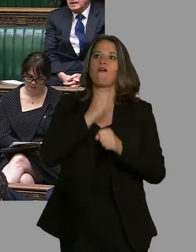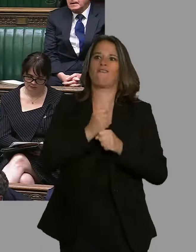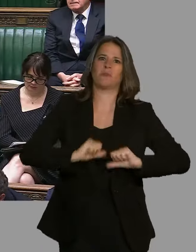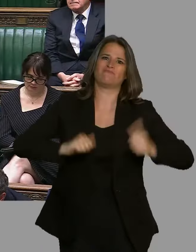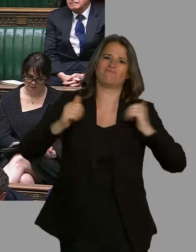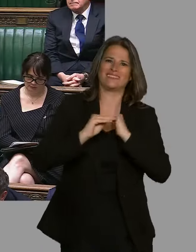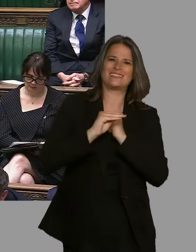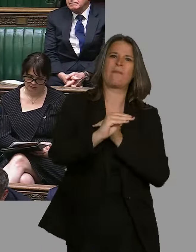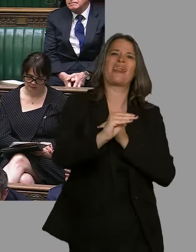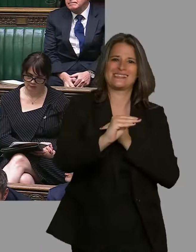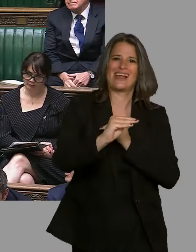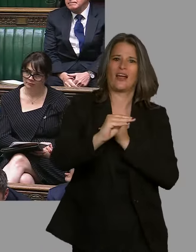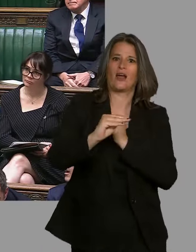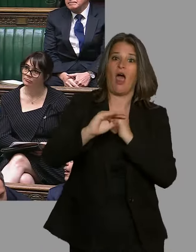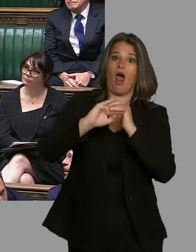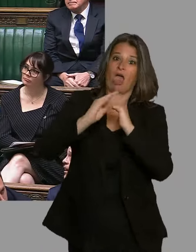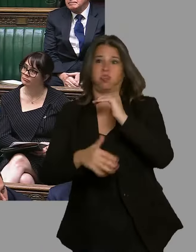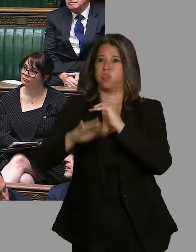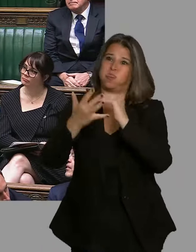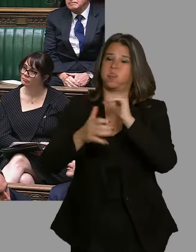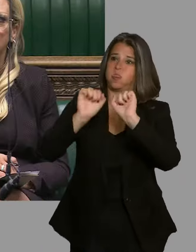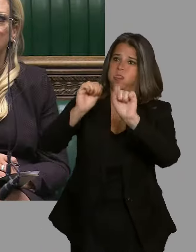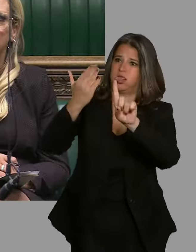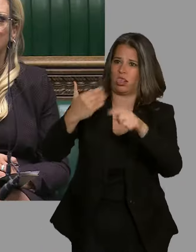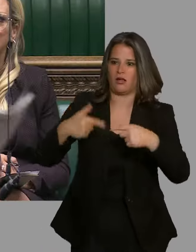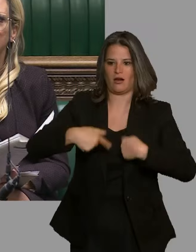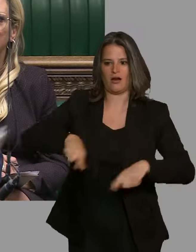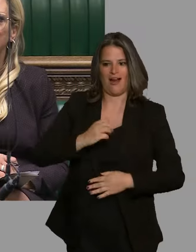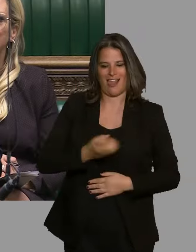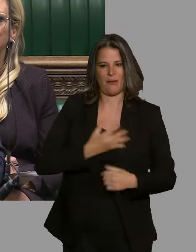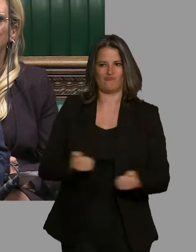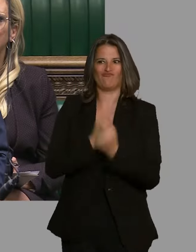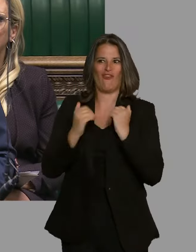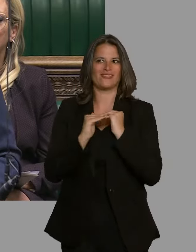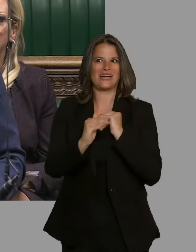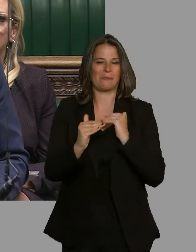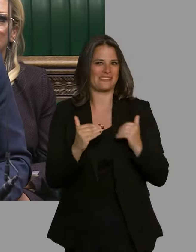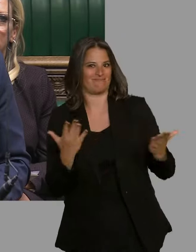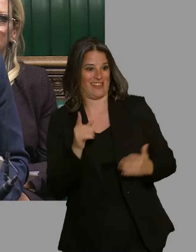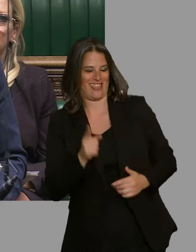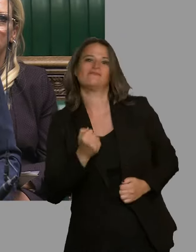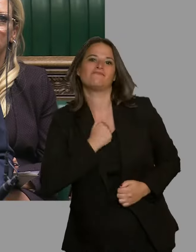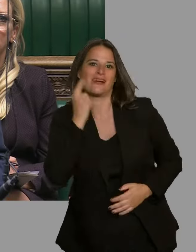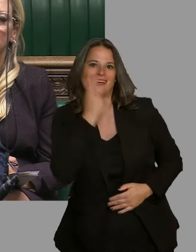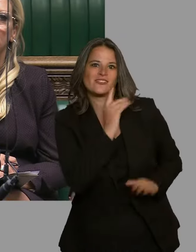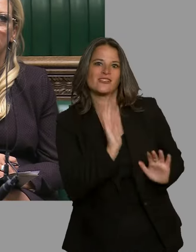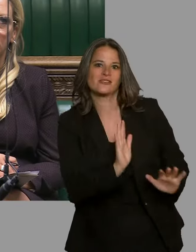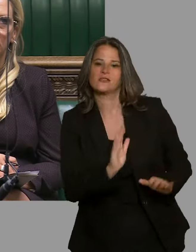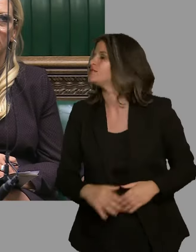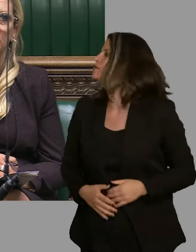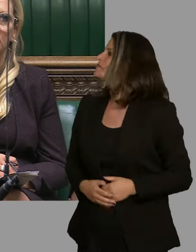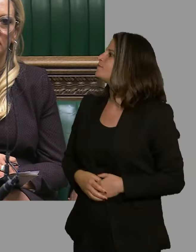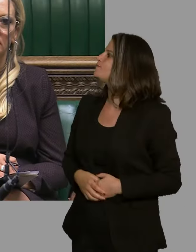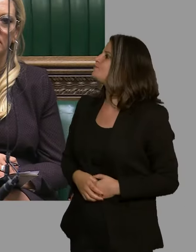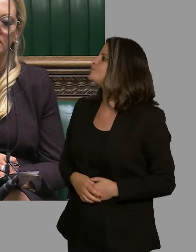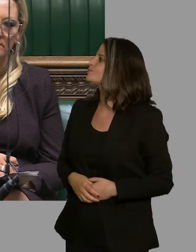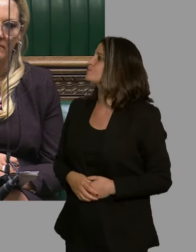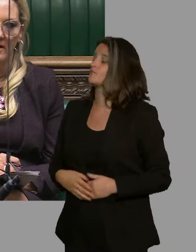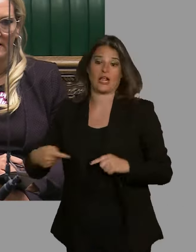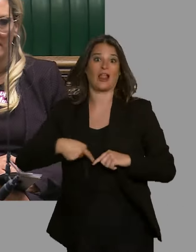with epilepsy at 19. But through effective treatment has gone on to be selected for the British and Irish Lions, and I hope the Prime Minister will join me in congratulating him on that